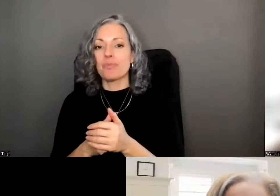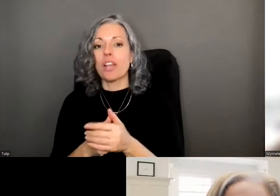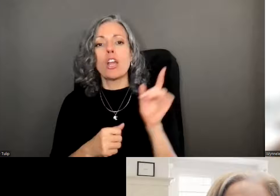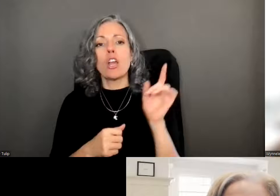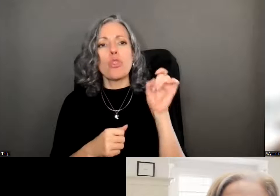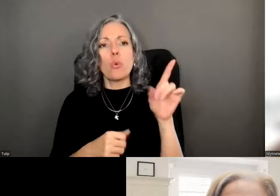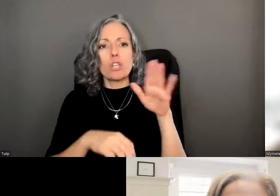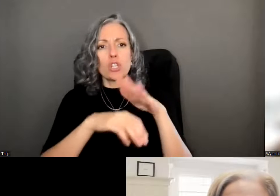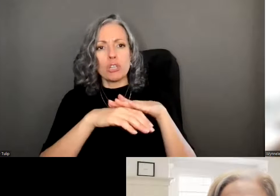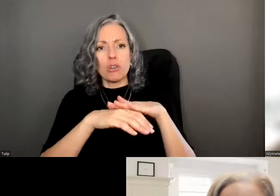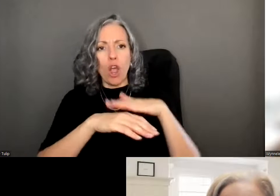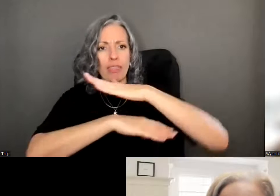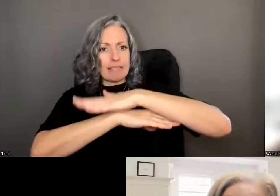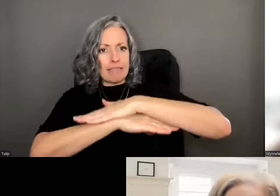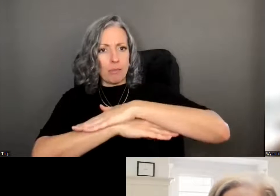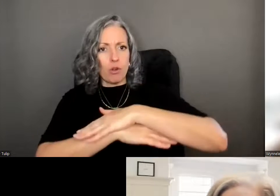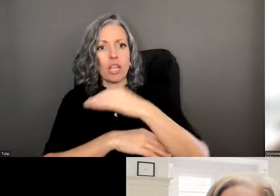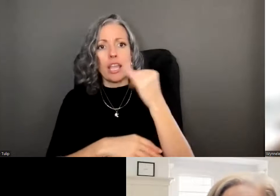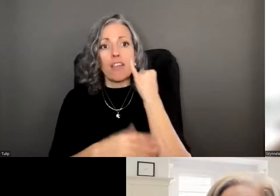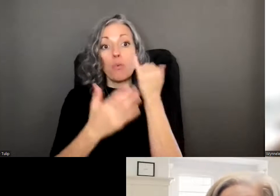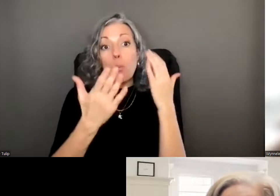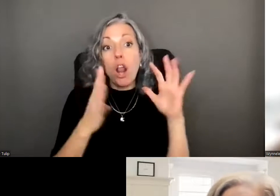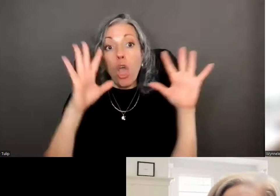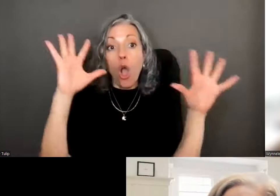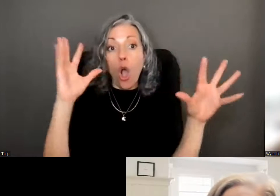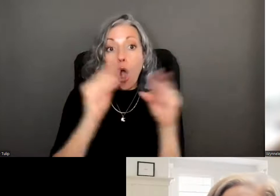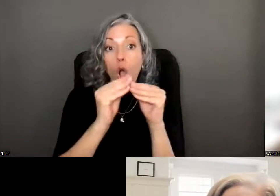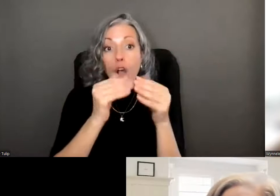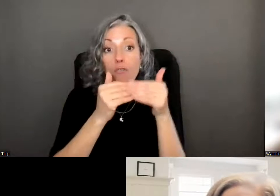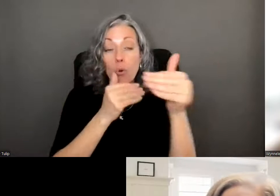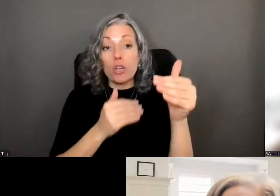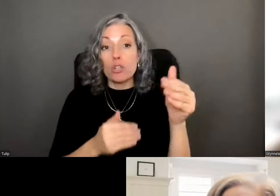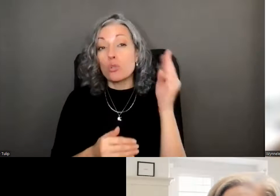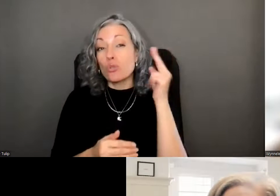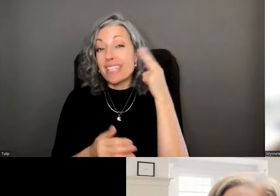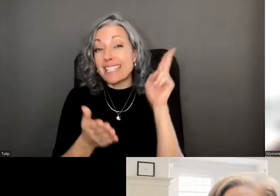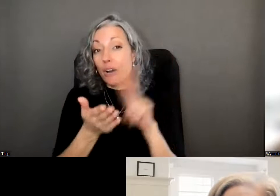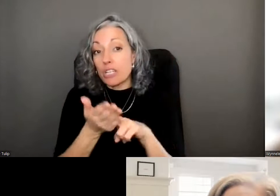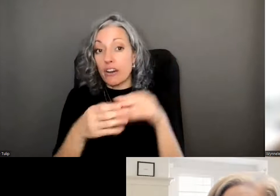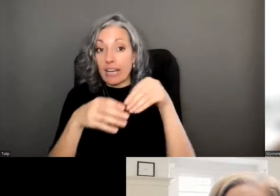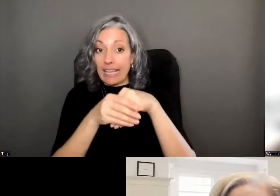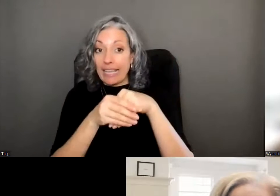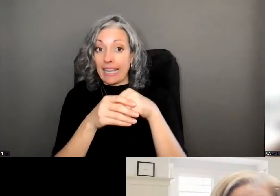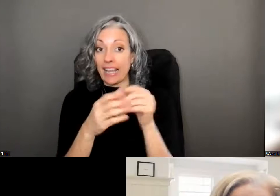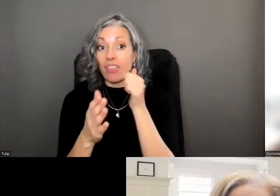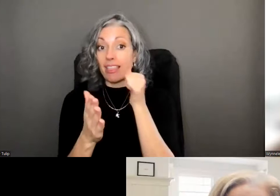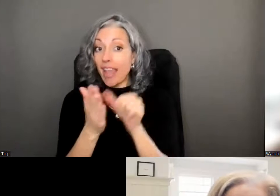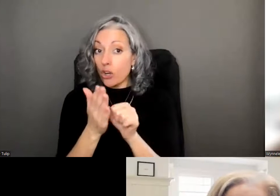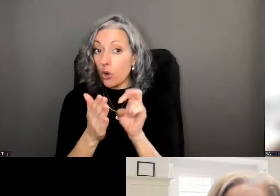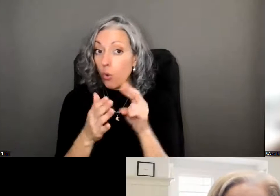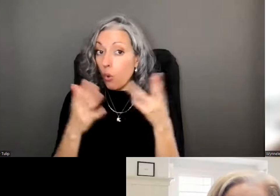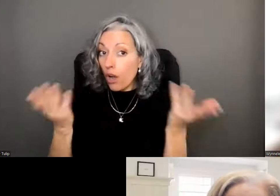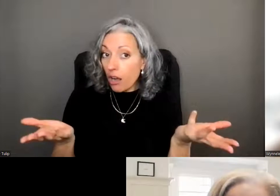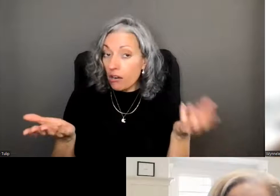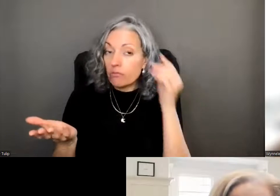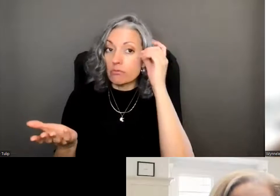on the table whether we want to put all of these forward to the secretary in our letter? Or